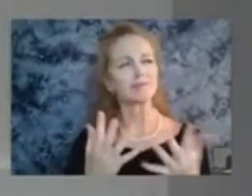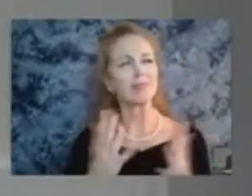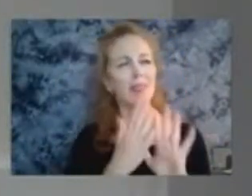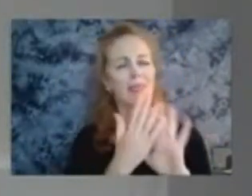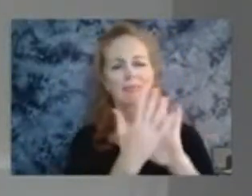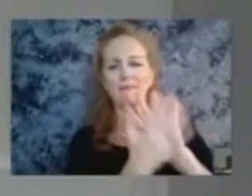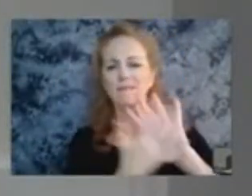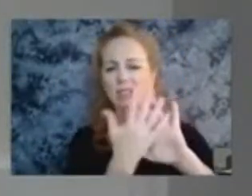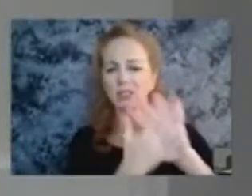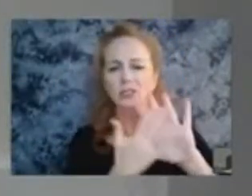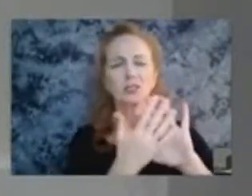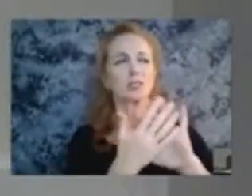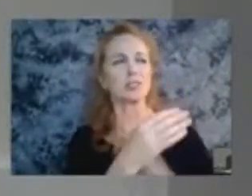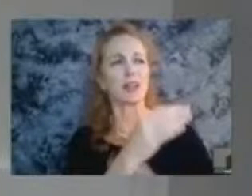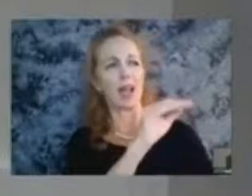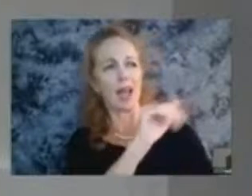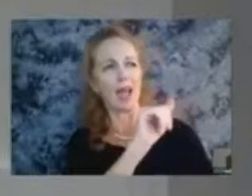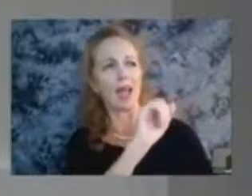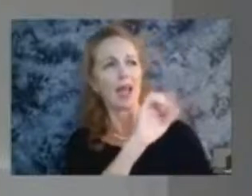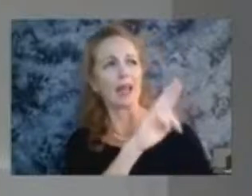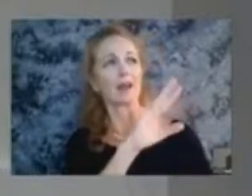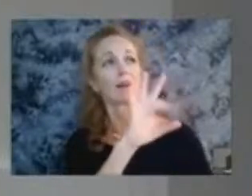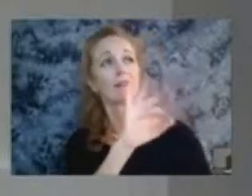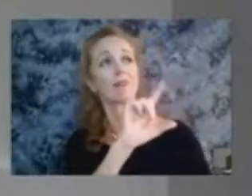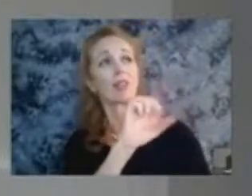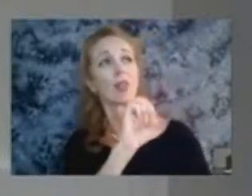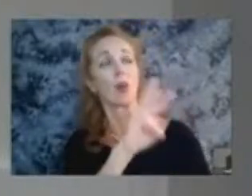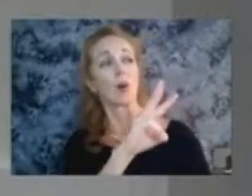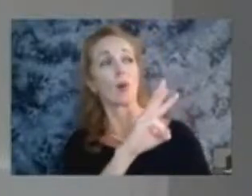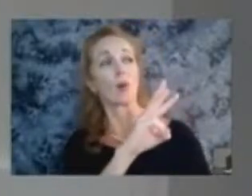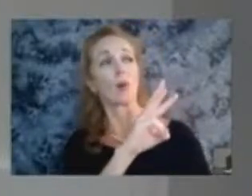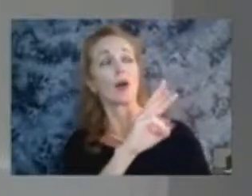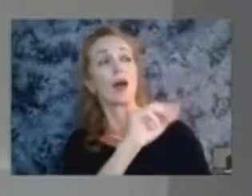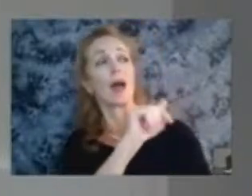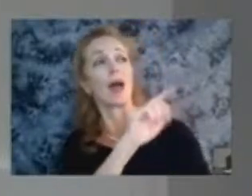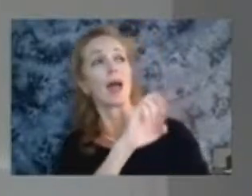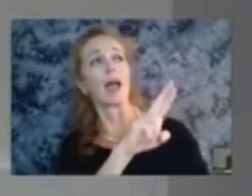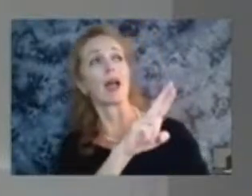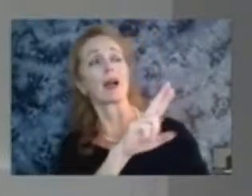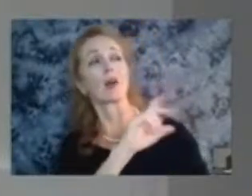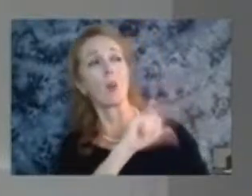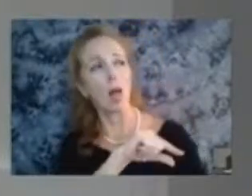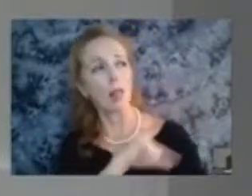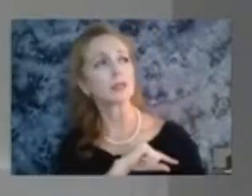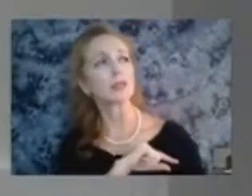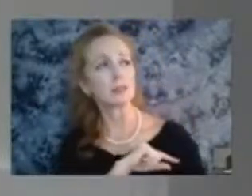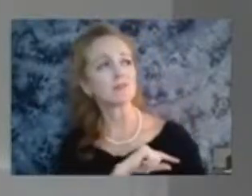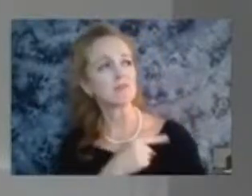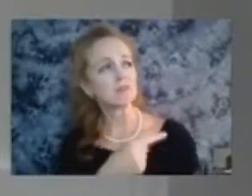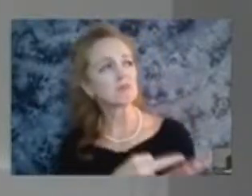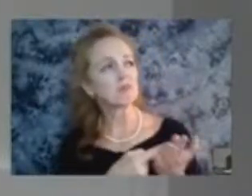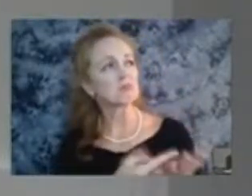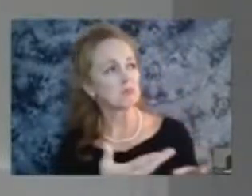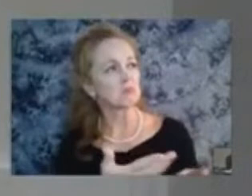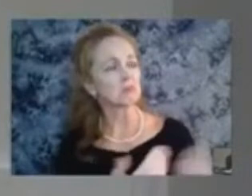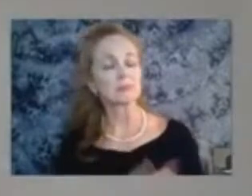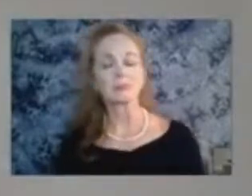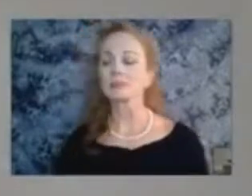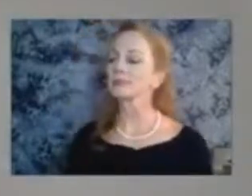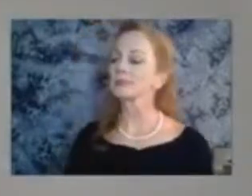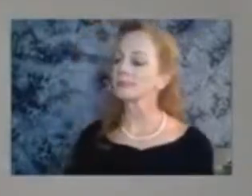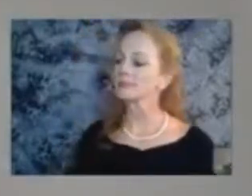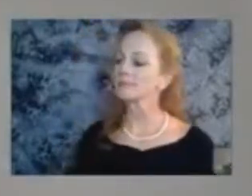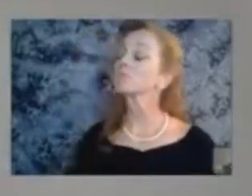airflow, and air quality questions that have come up. Thank you, Mr. Strain. I will take that from a higher